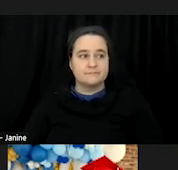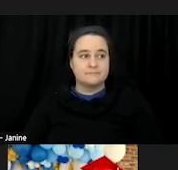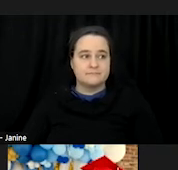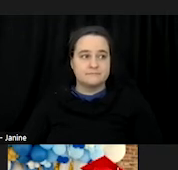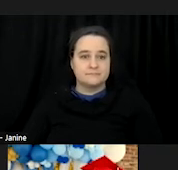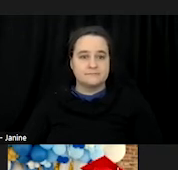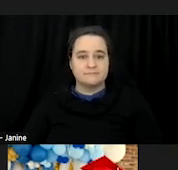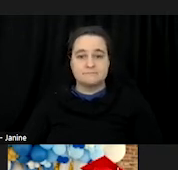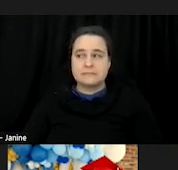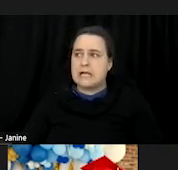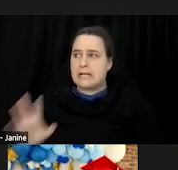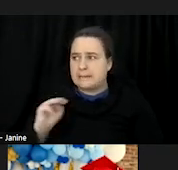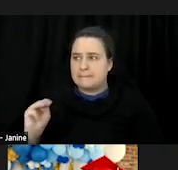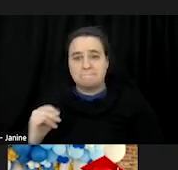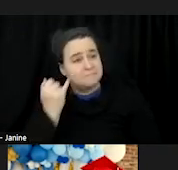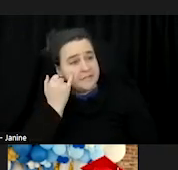If not, it's okay.